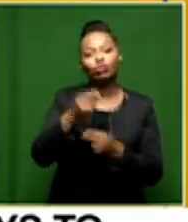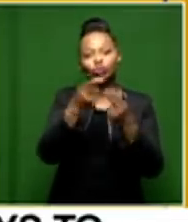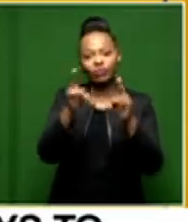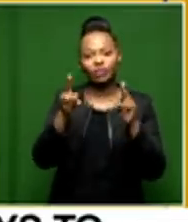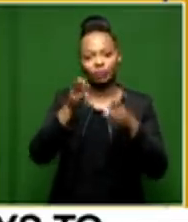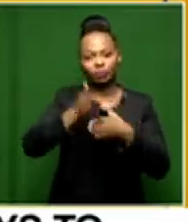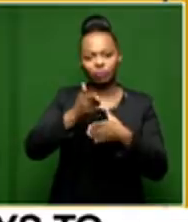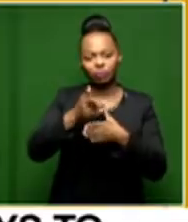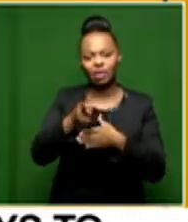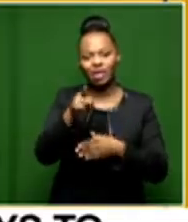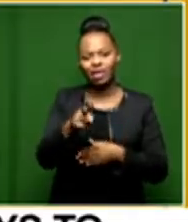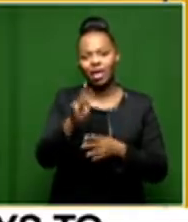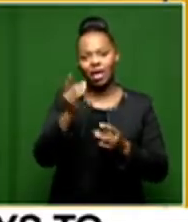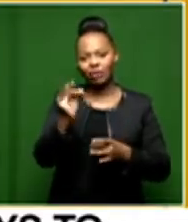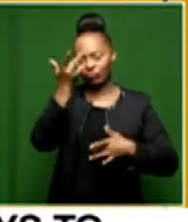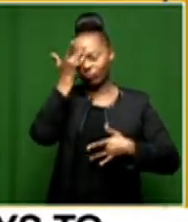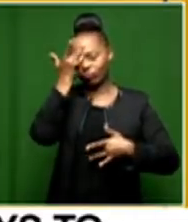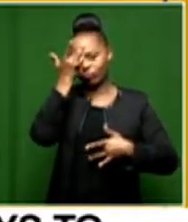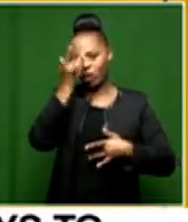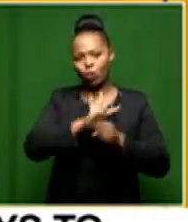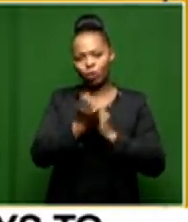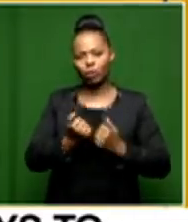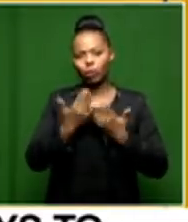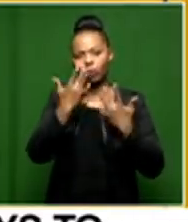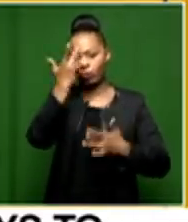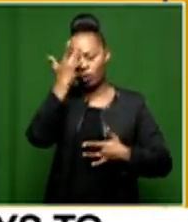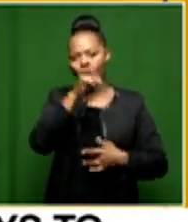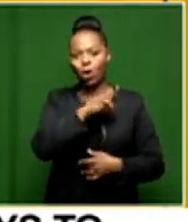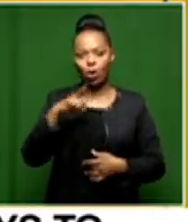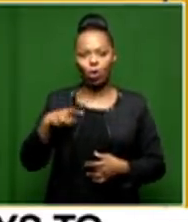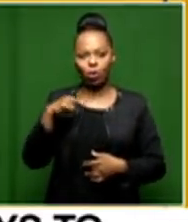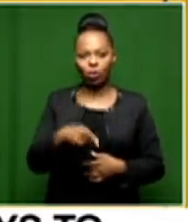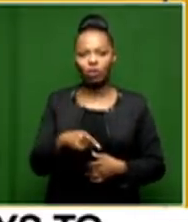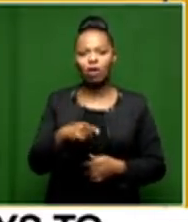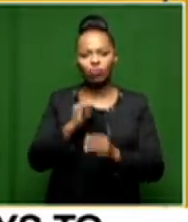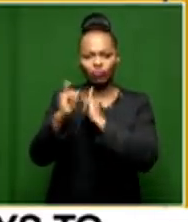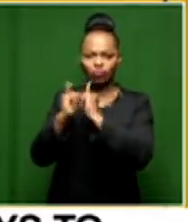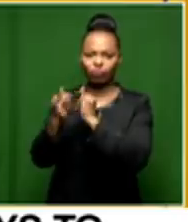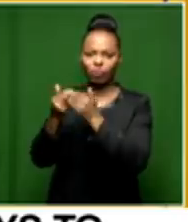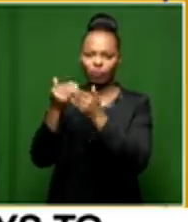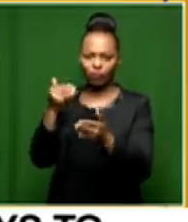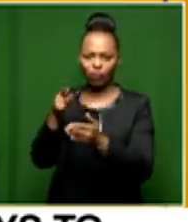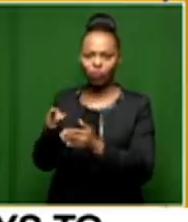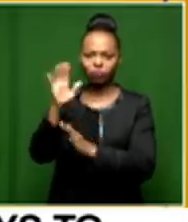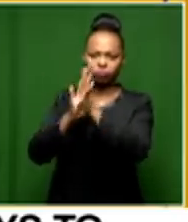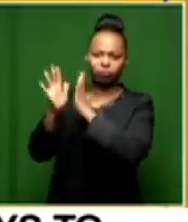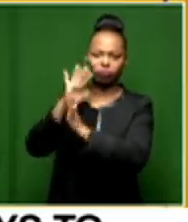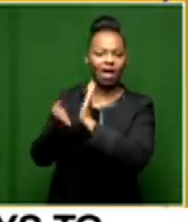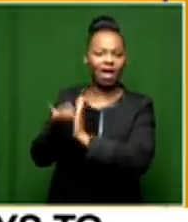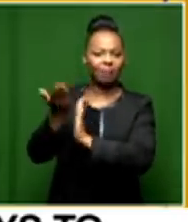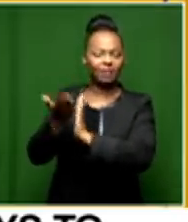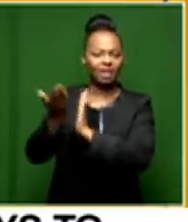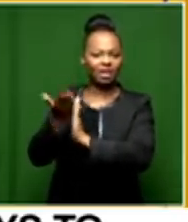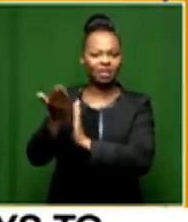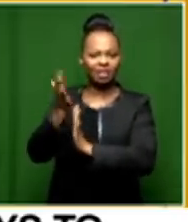called long-haul COVID or long COVID. We've spoken to him before about his condition, and he's here with us to give us an update,